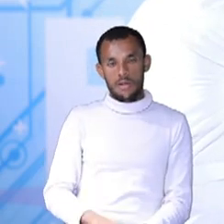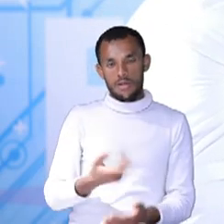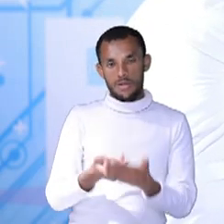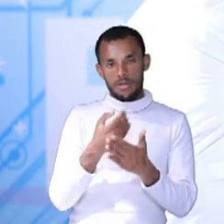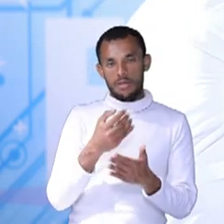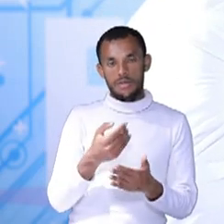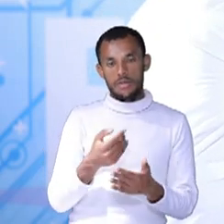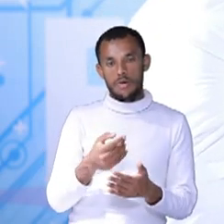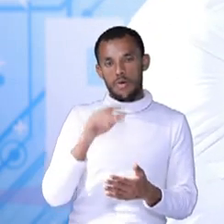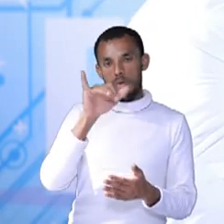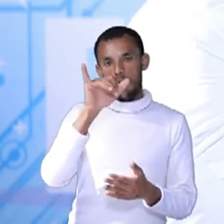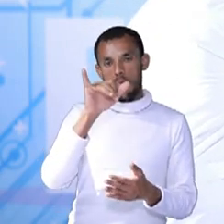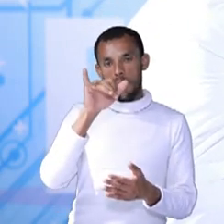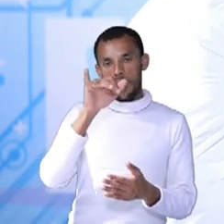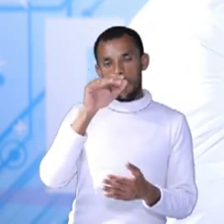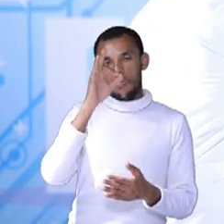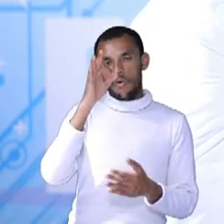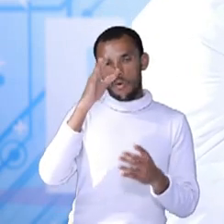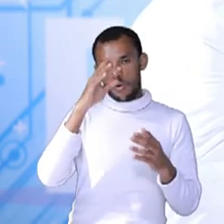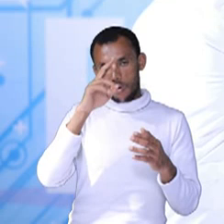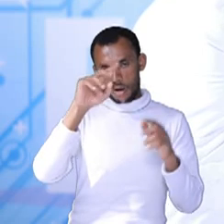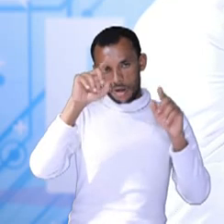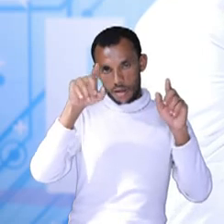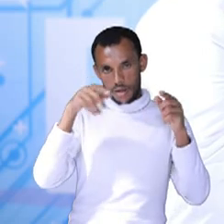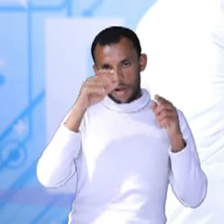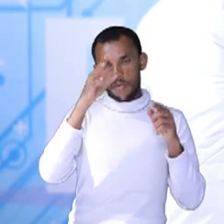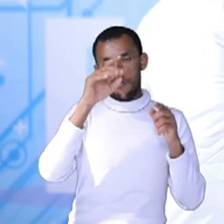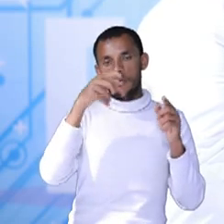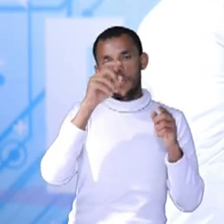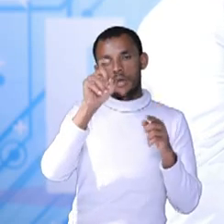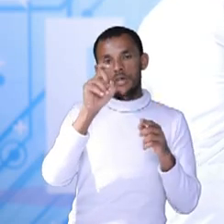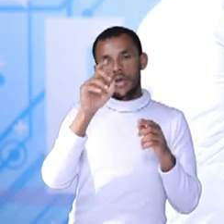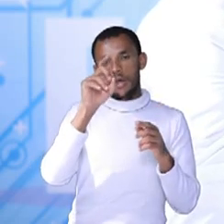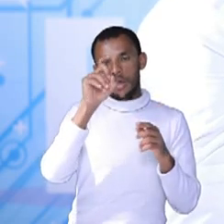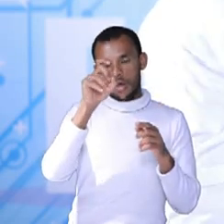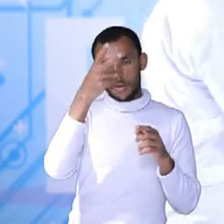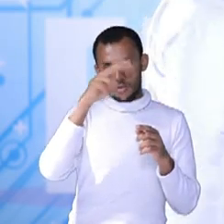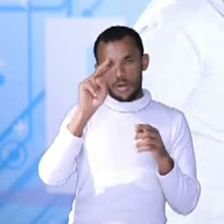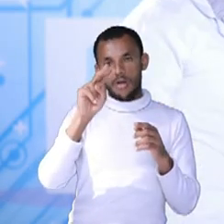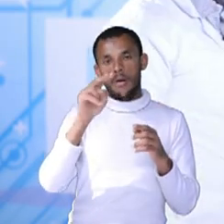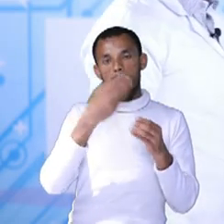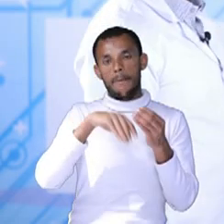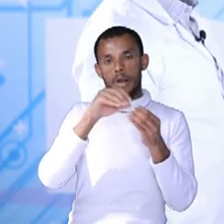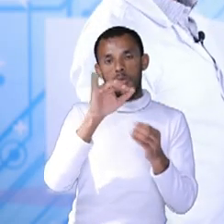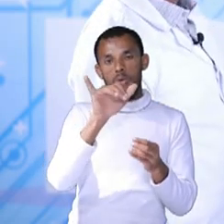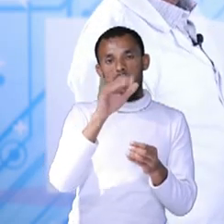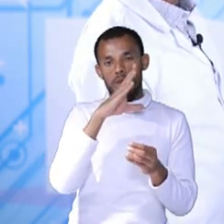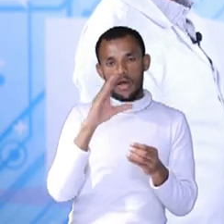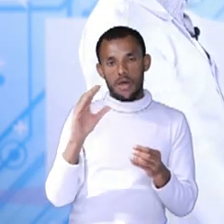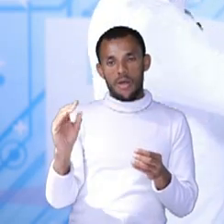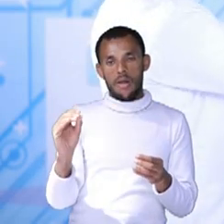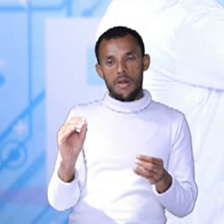this it is y or f of x is equal to this x squared plus 1.